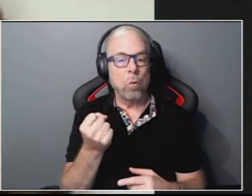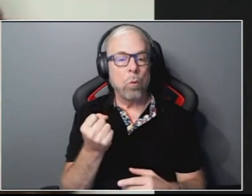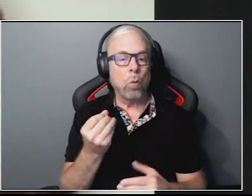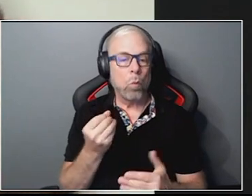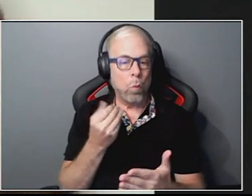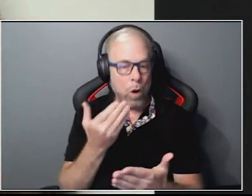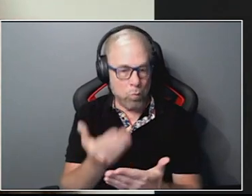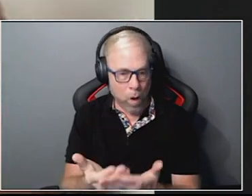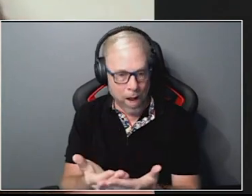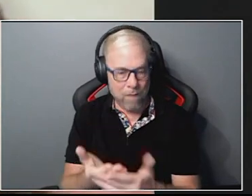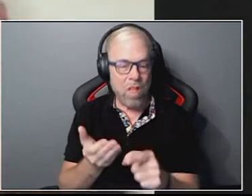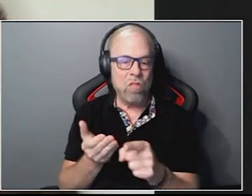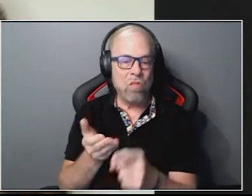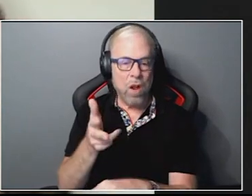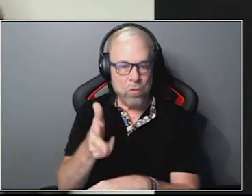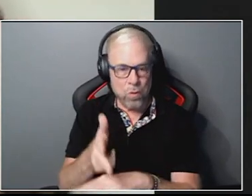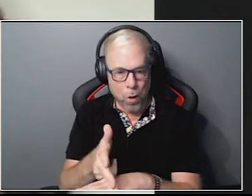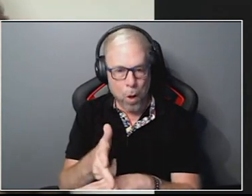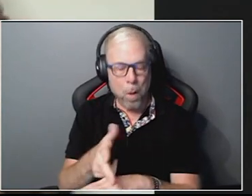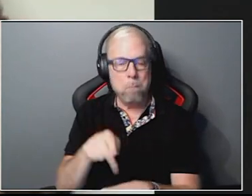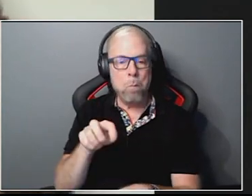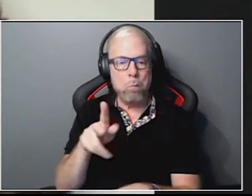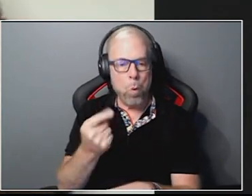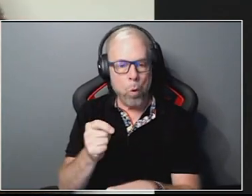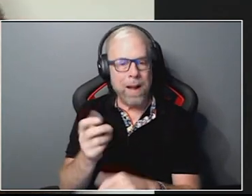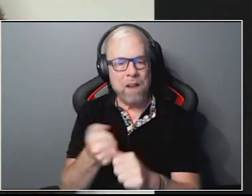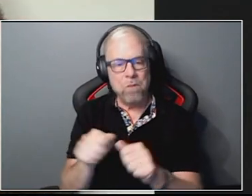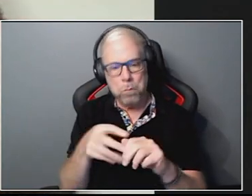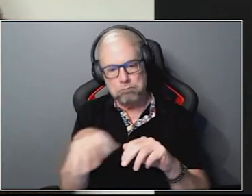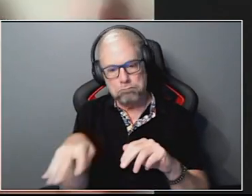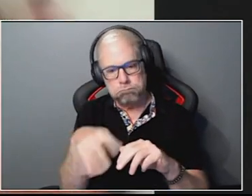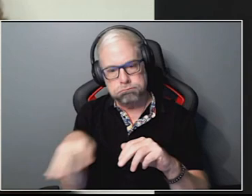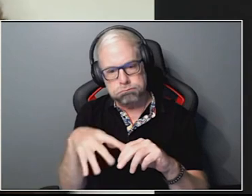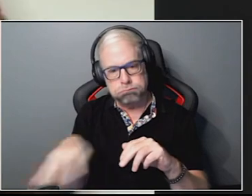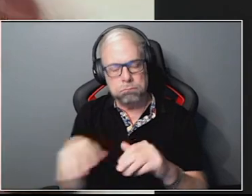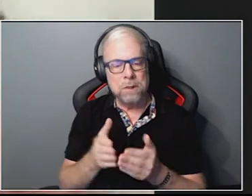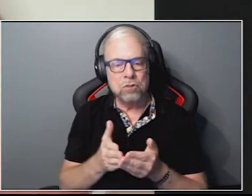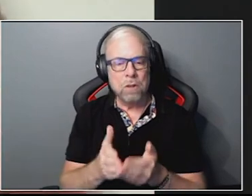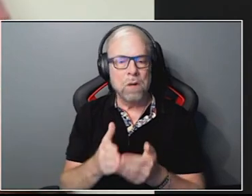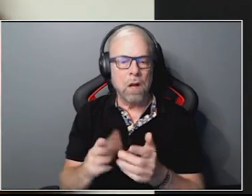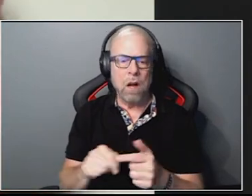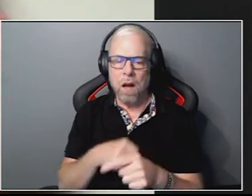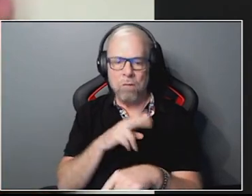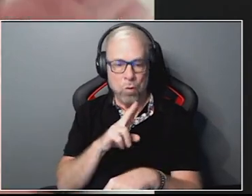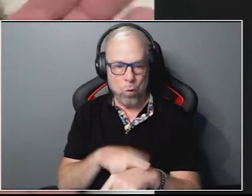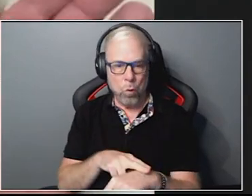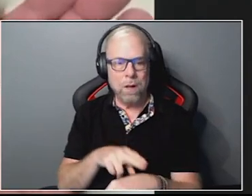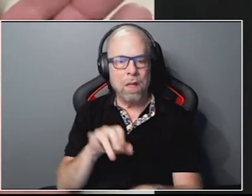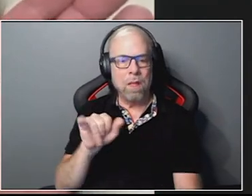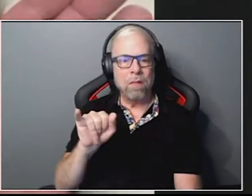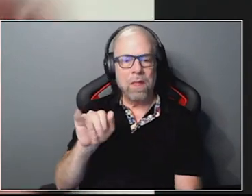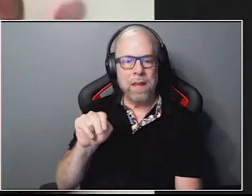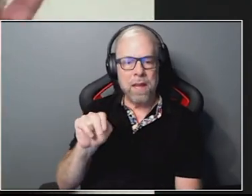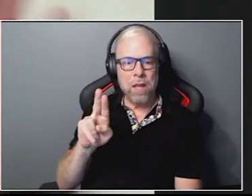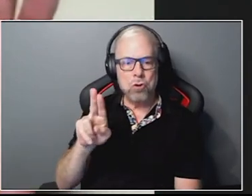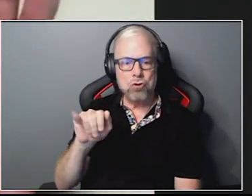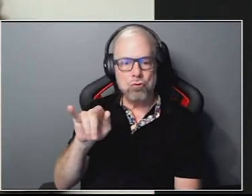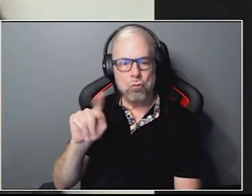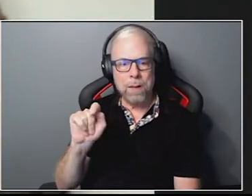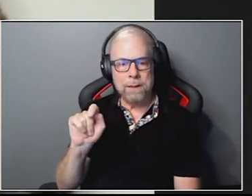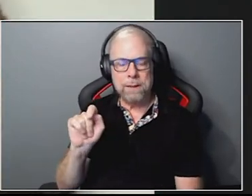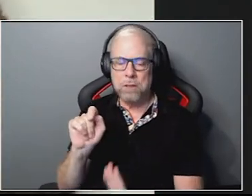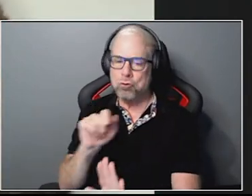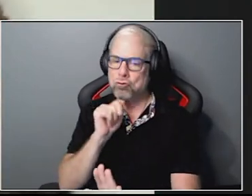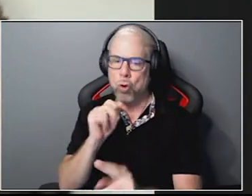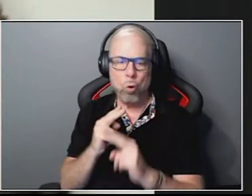port, and everyone comes off the ship. And of course, the natives, the Inuits, please do not call them Eskimos. They're